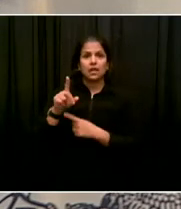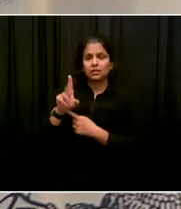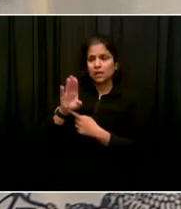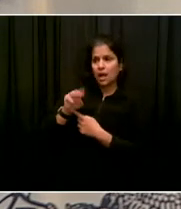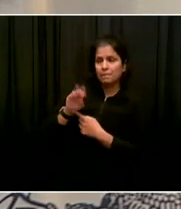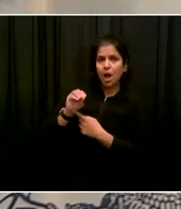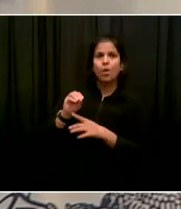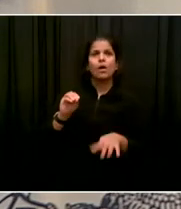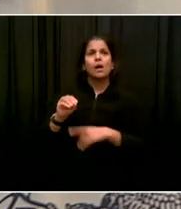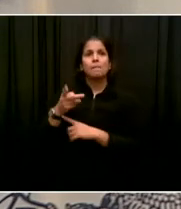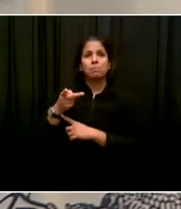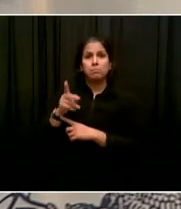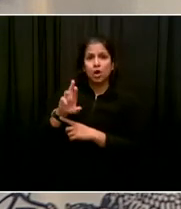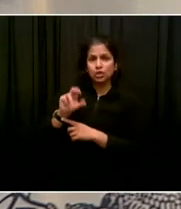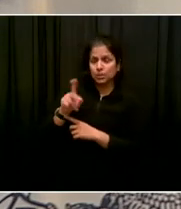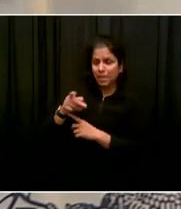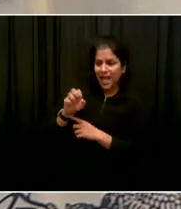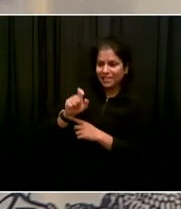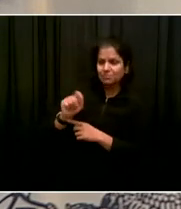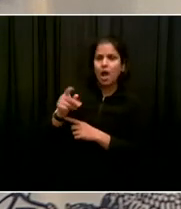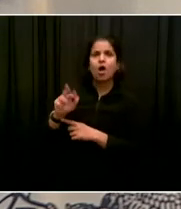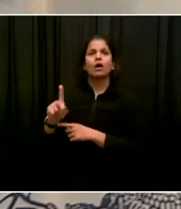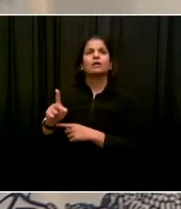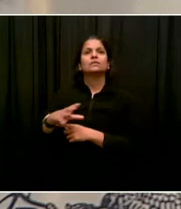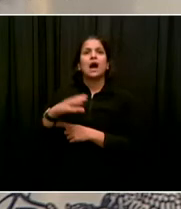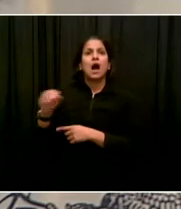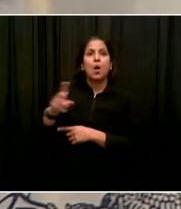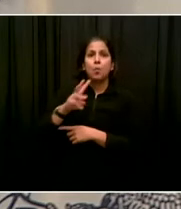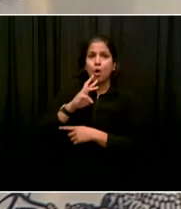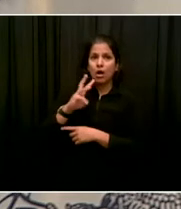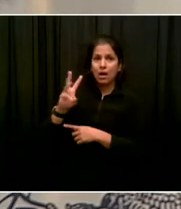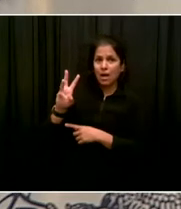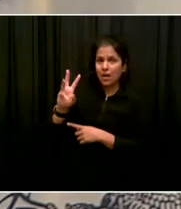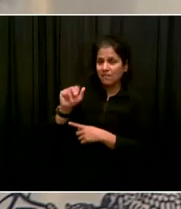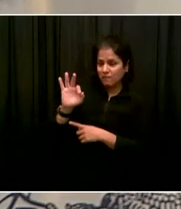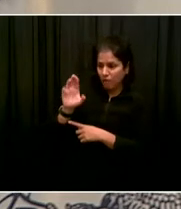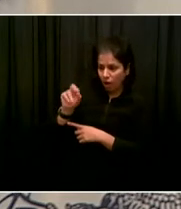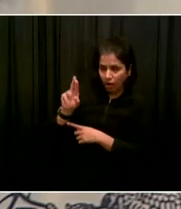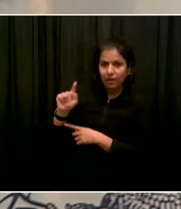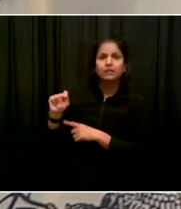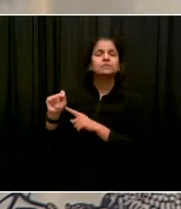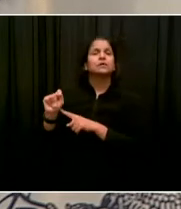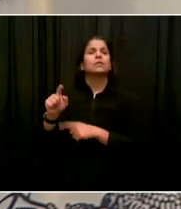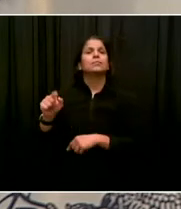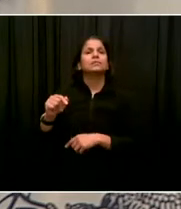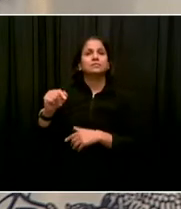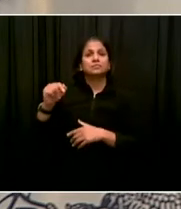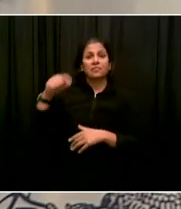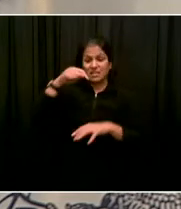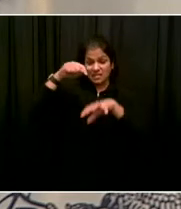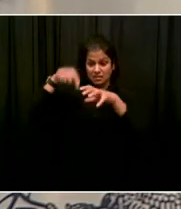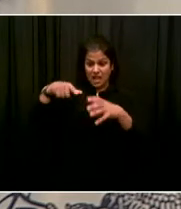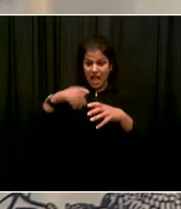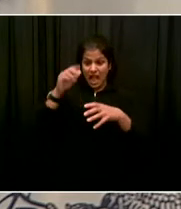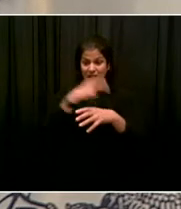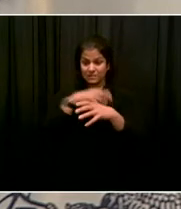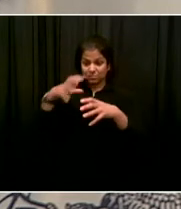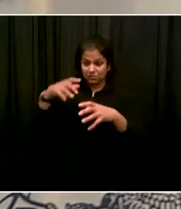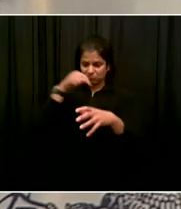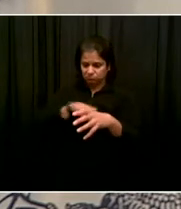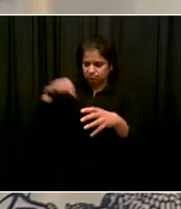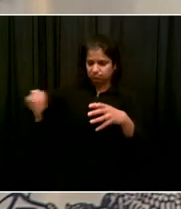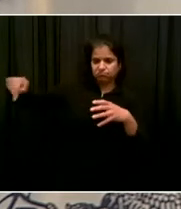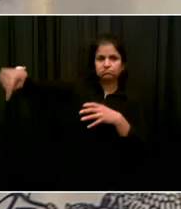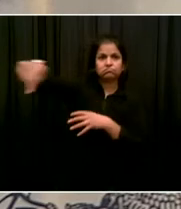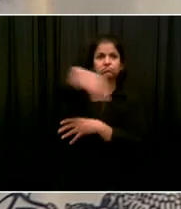waterfront and sort of the western sections of Brooklyn. And, you know, you guys keep talking about how it's important that folks